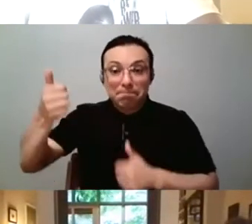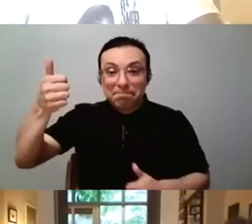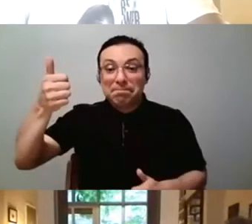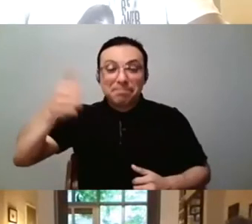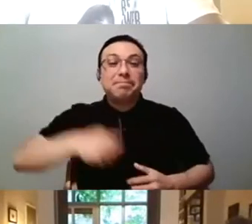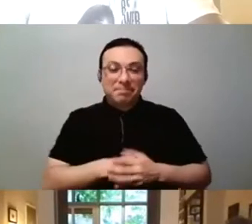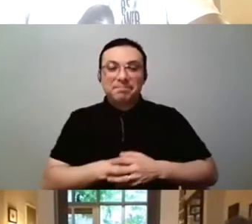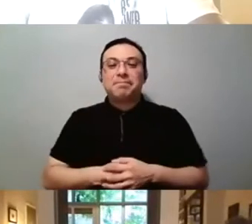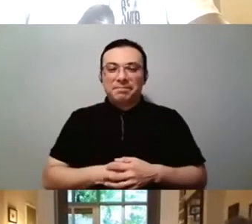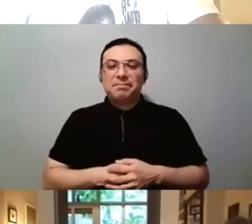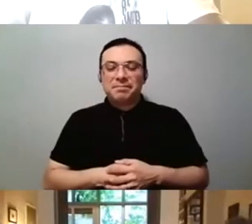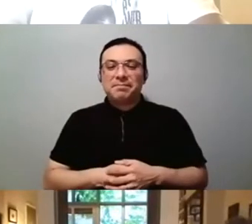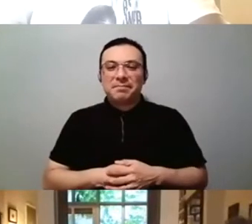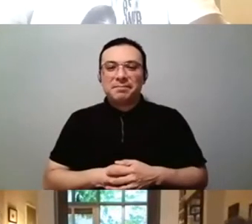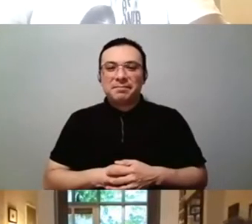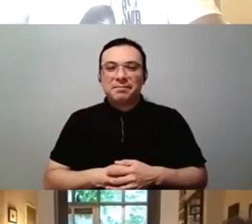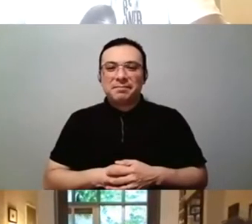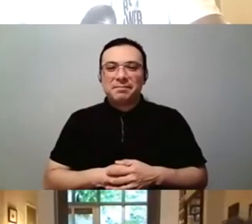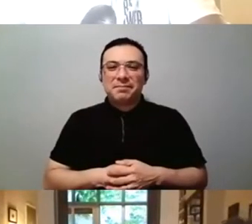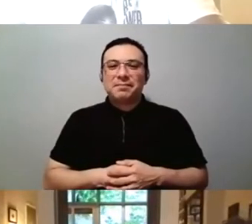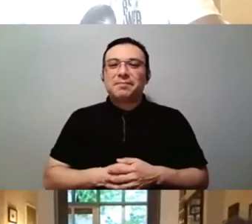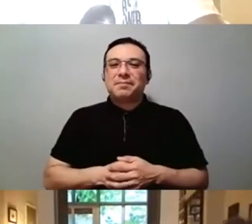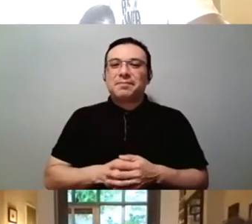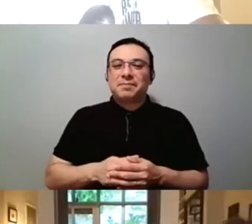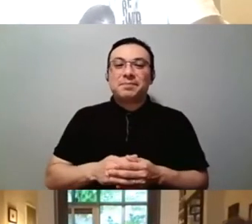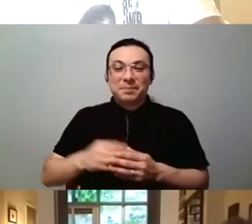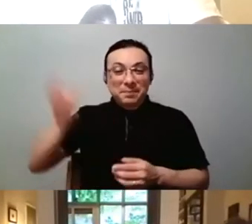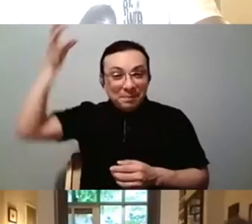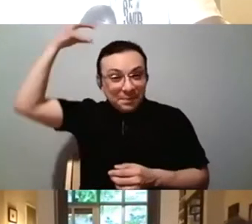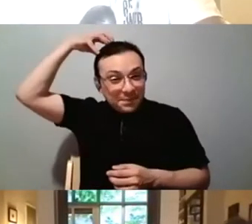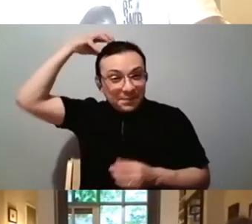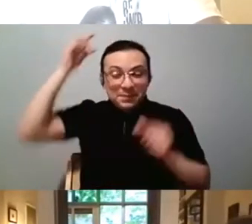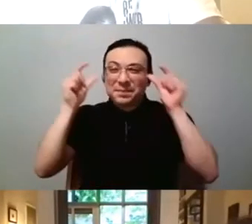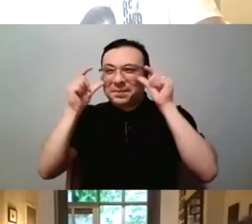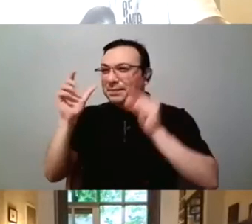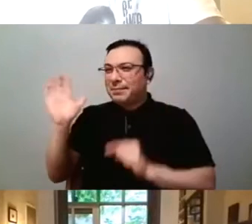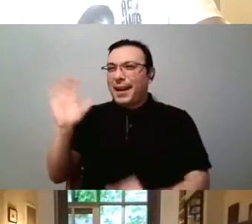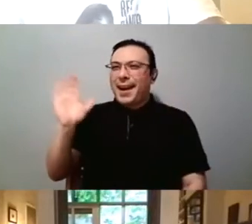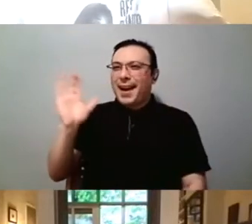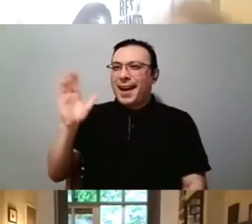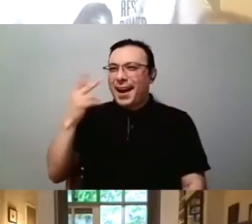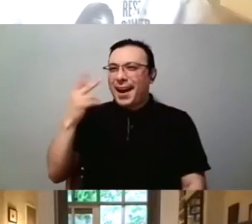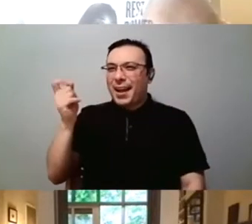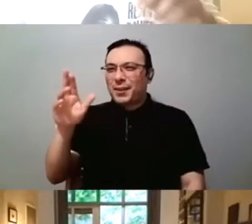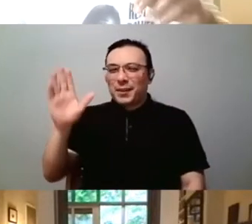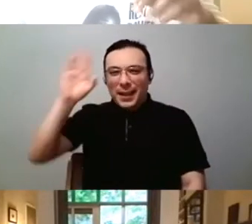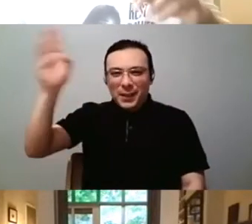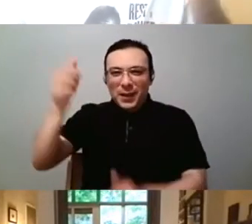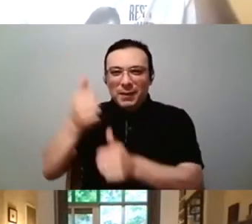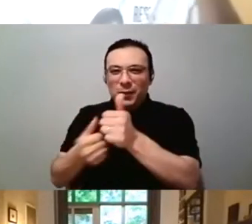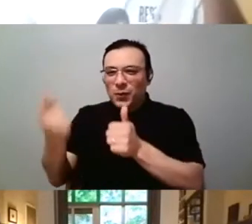um hi heather hi everyone um well the the